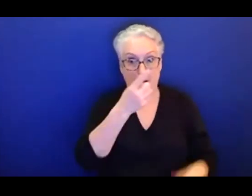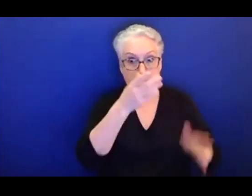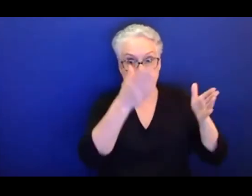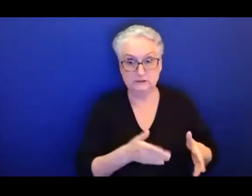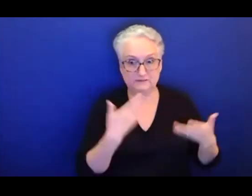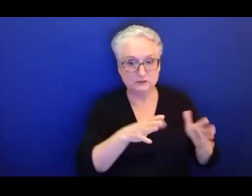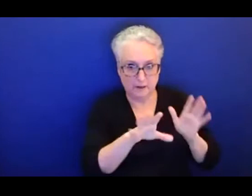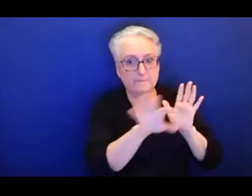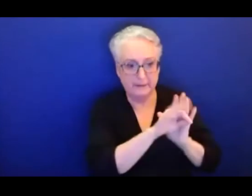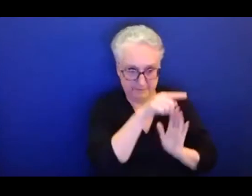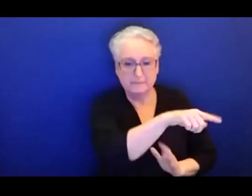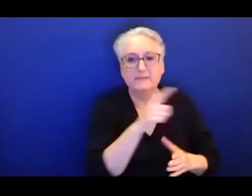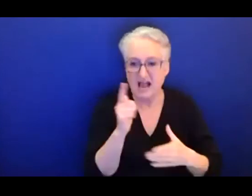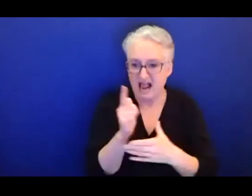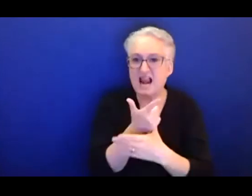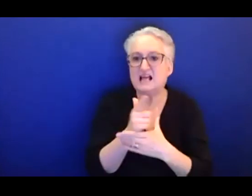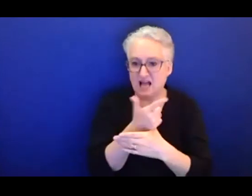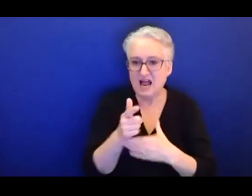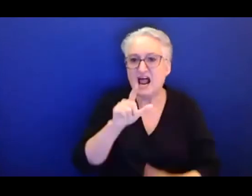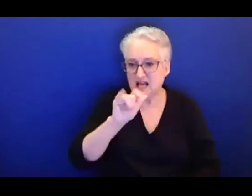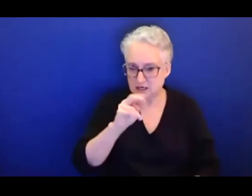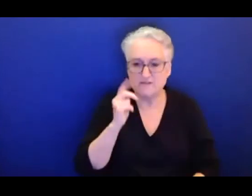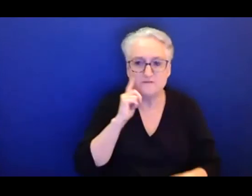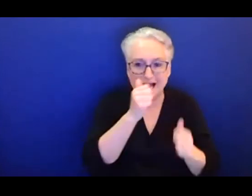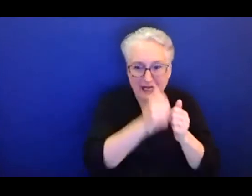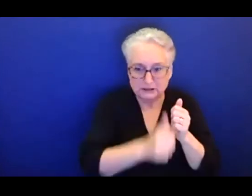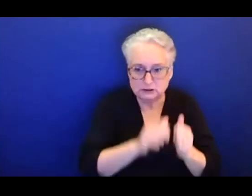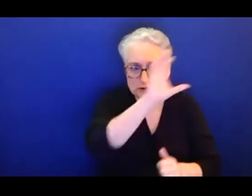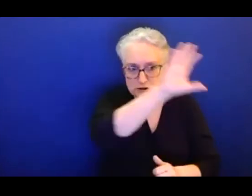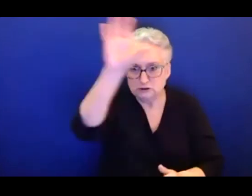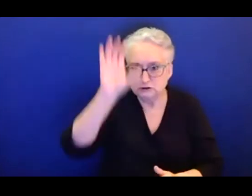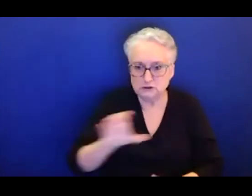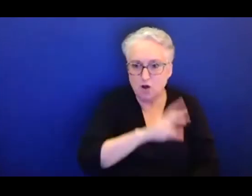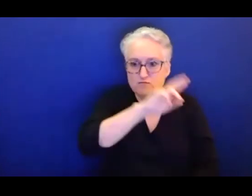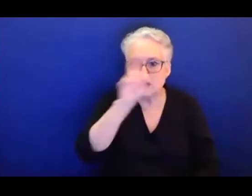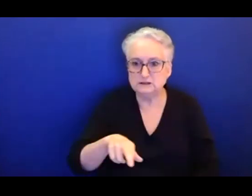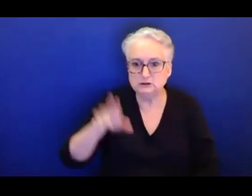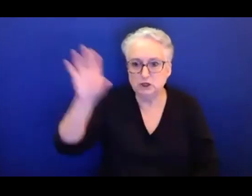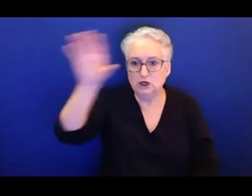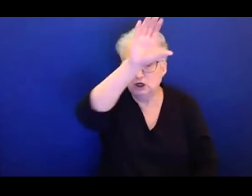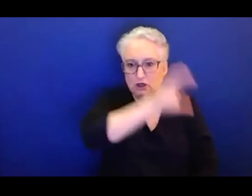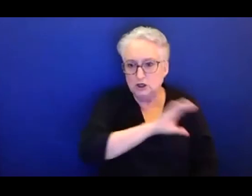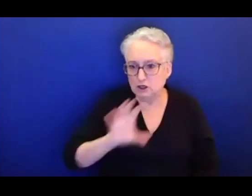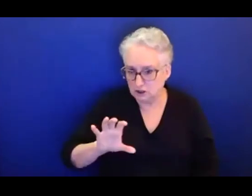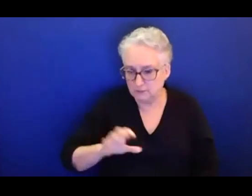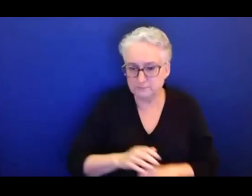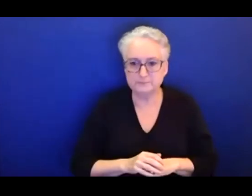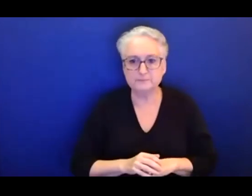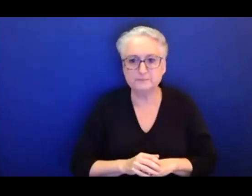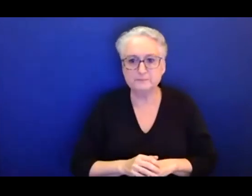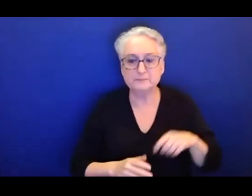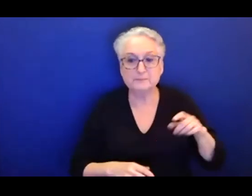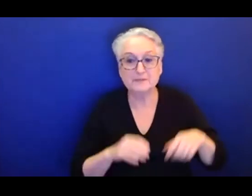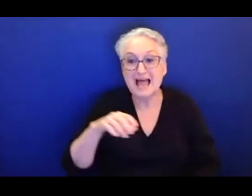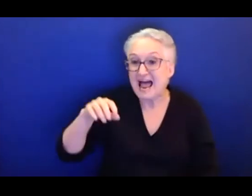introduce very shortly. The director of the Neighborhood Service Center is Daisy Elgarin to speak next. Thank